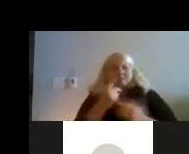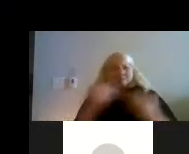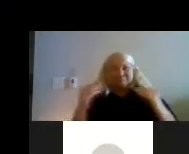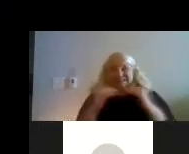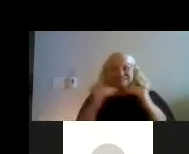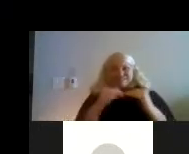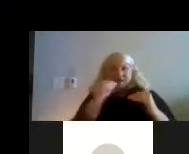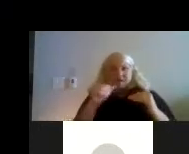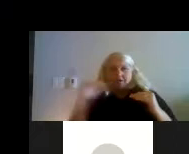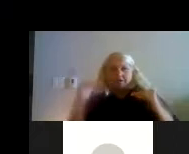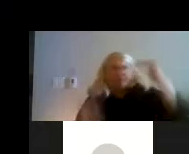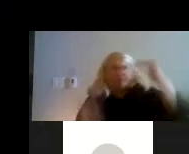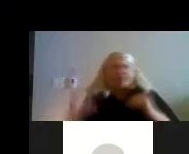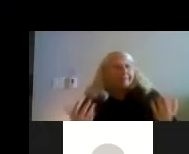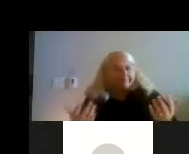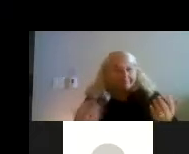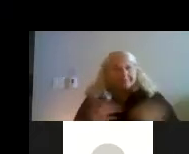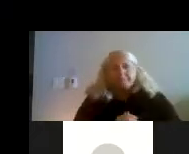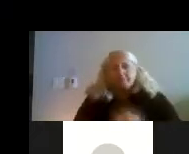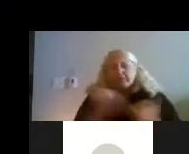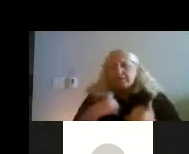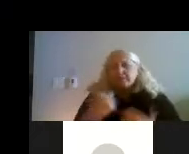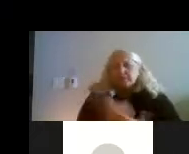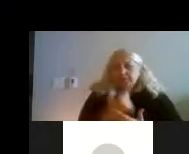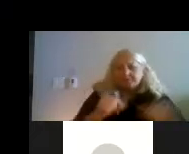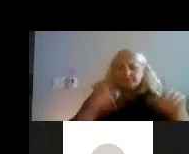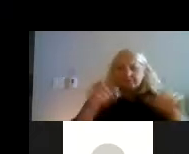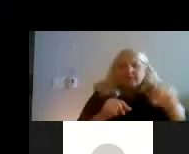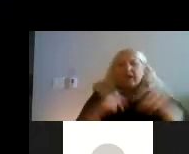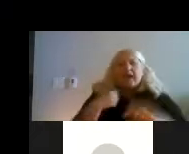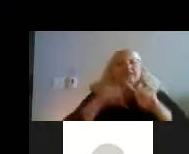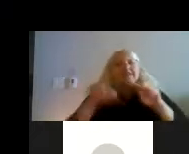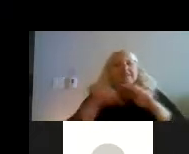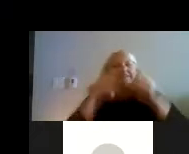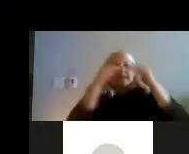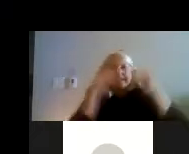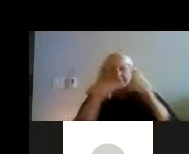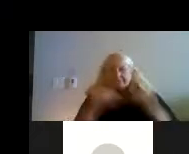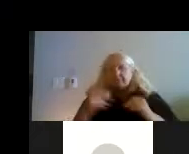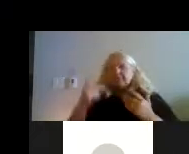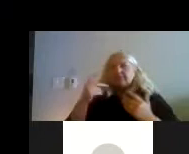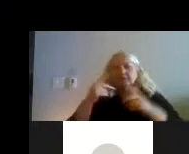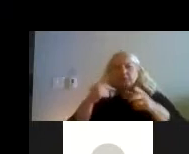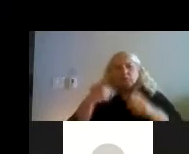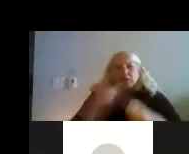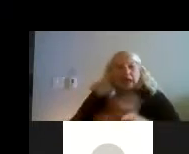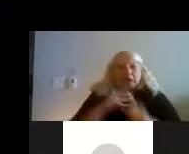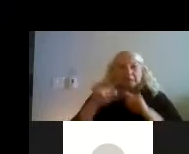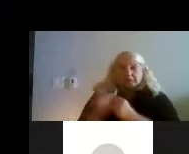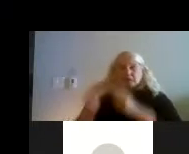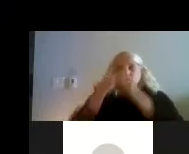This is just a visual of some of the different levels of decolonizing shifts that our team is aiming to focus